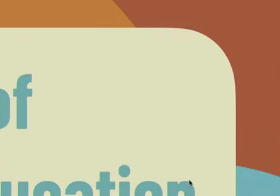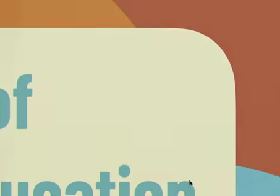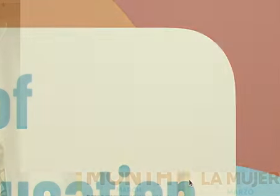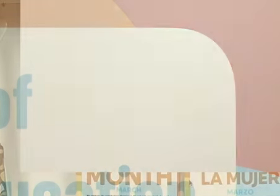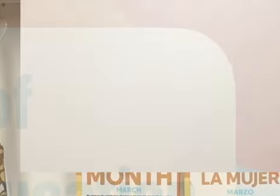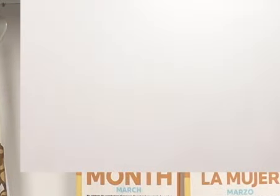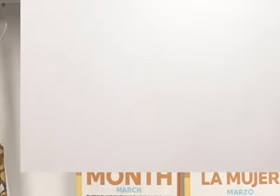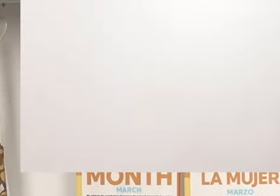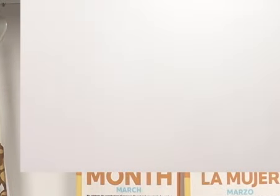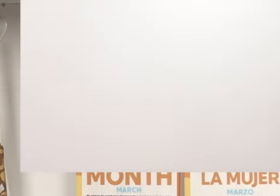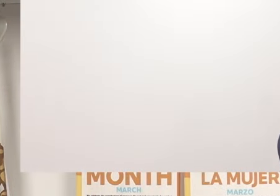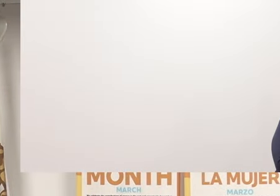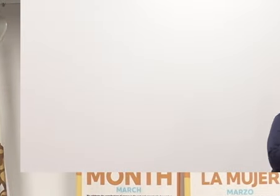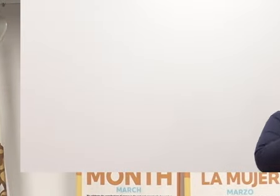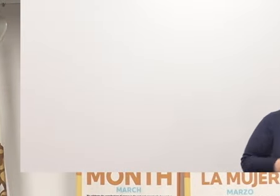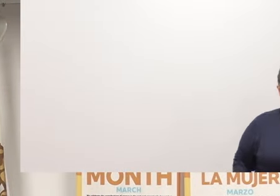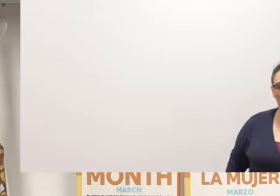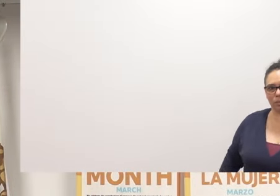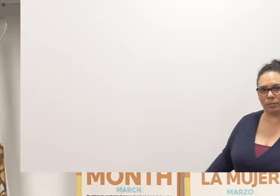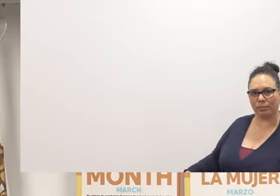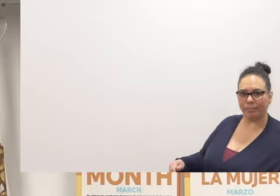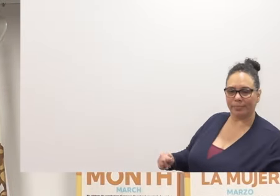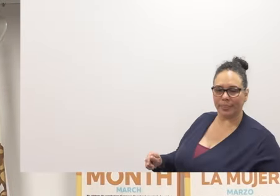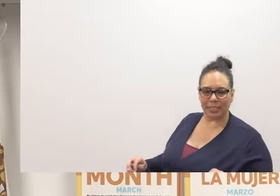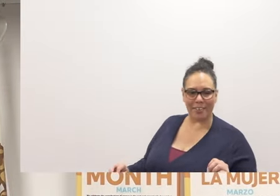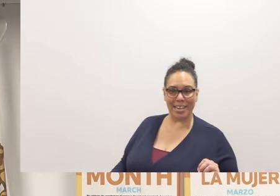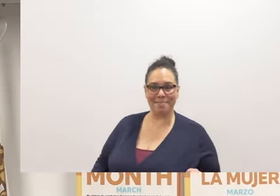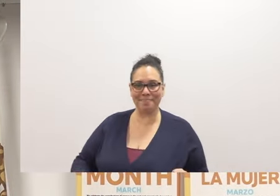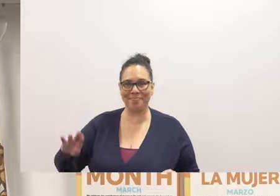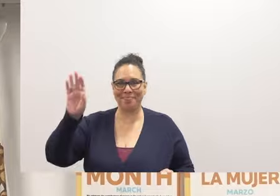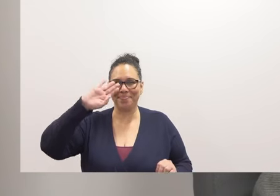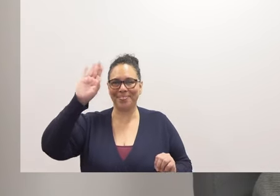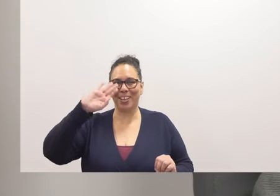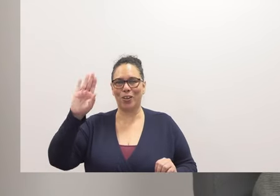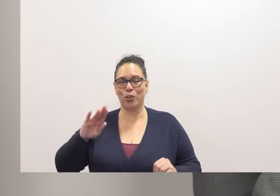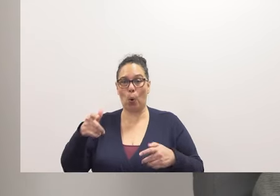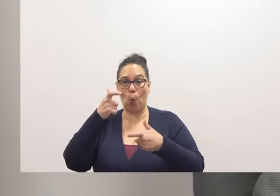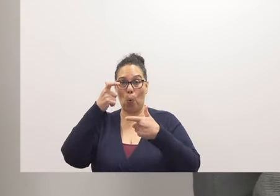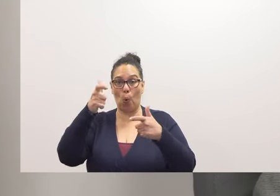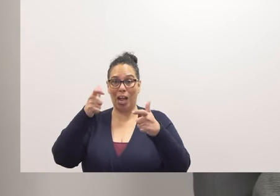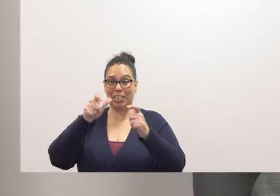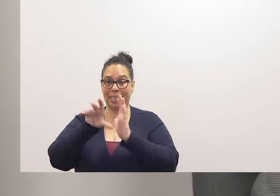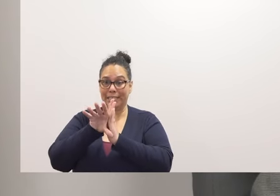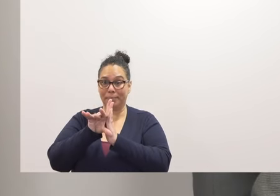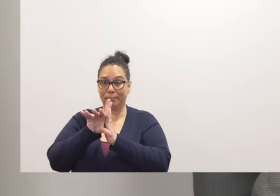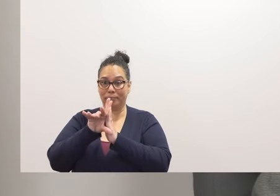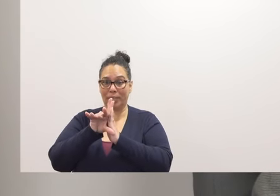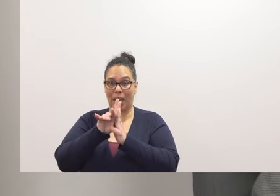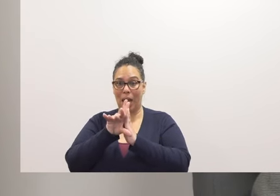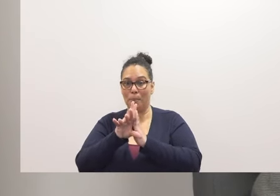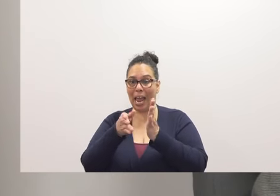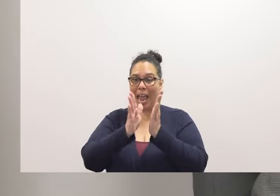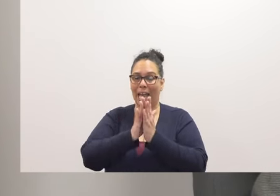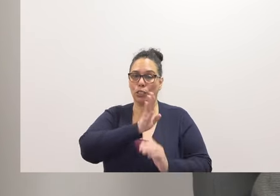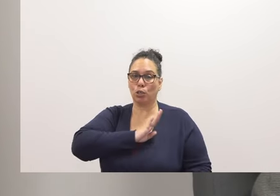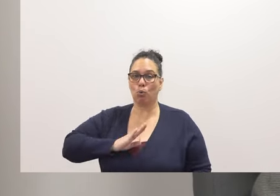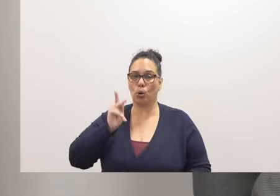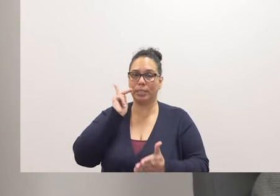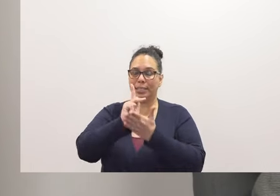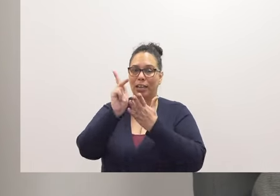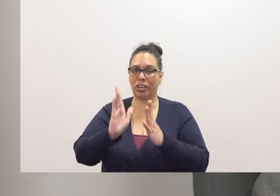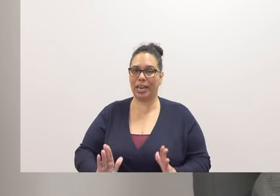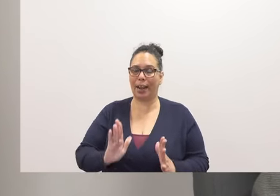For being here, to those of you who are in person and to those watching us live streaming, I will ask our board secretary to take roll